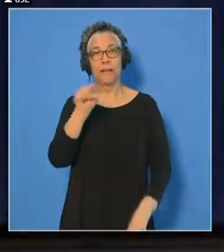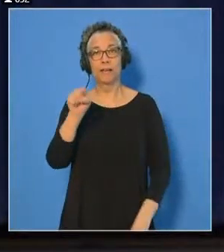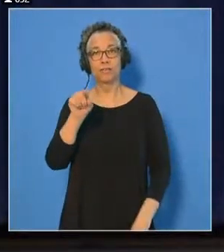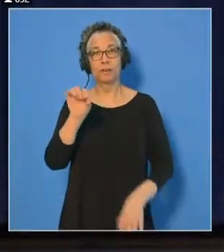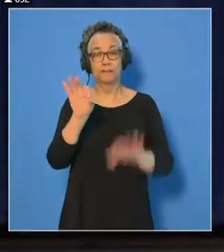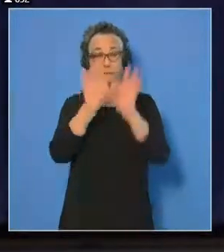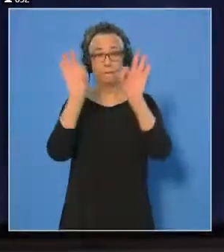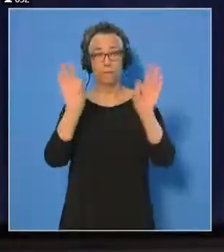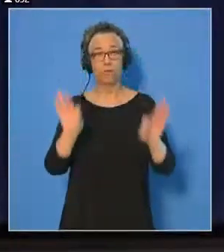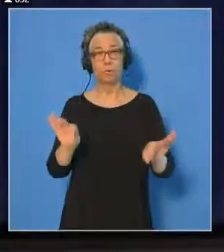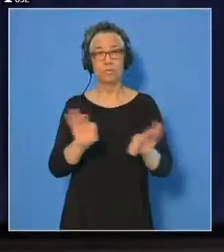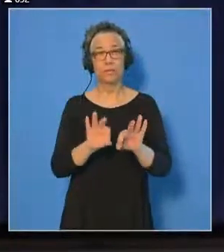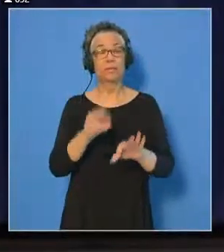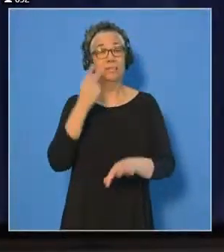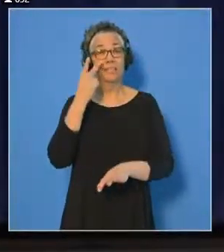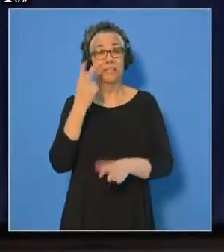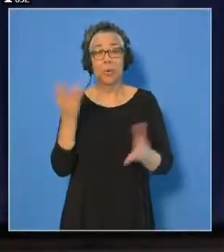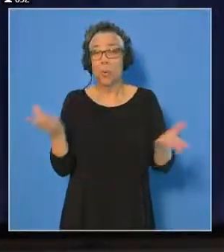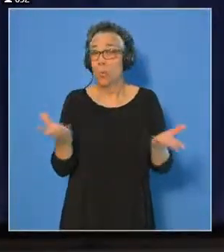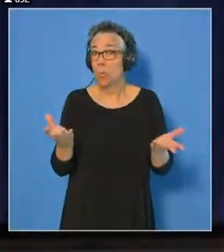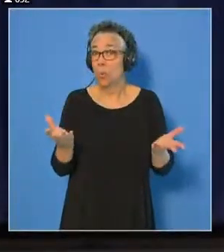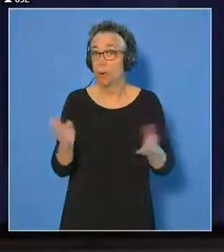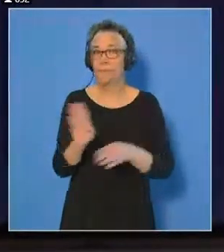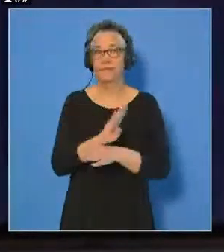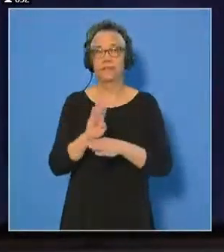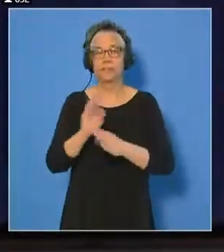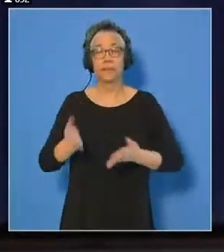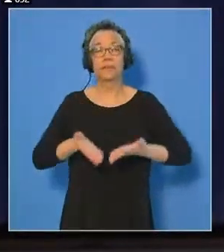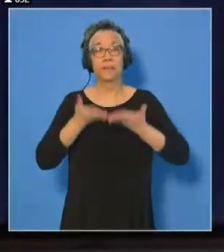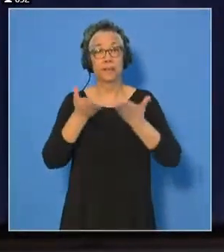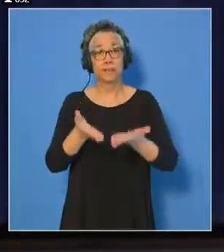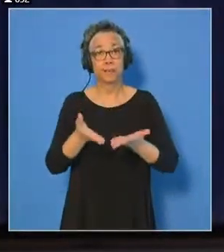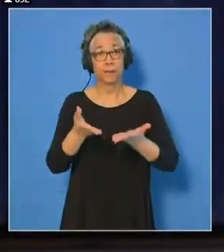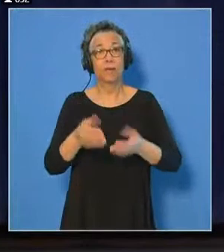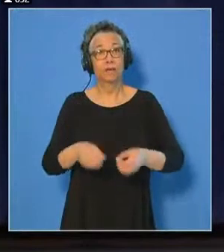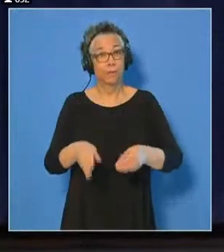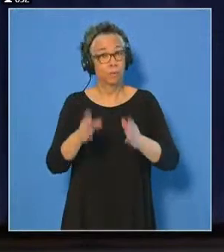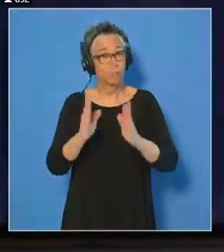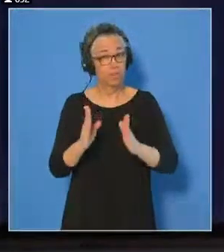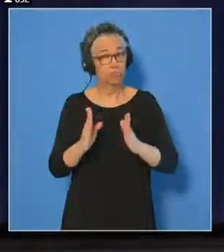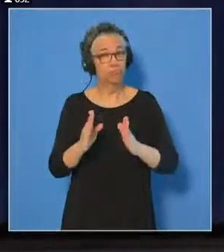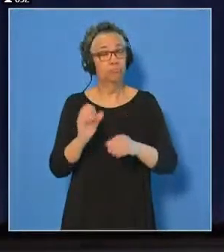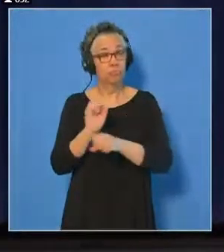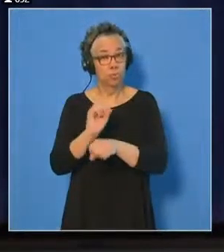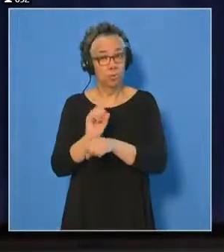www.gov.bm/coronavirus-forms to see what businesses have been granted permission to operate.